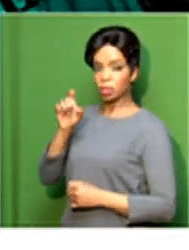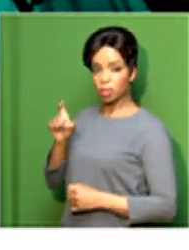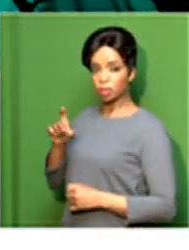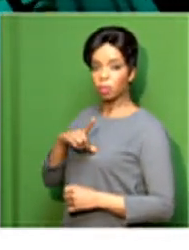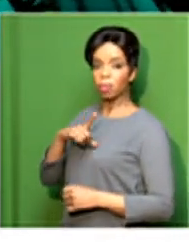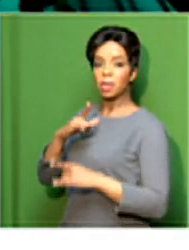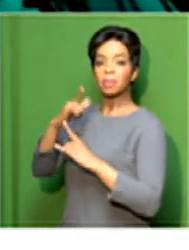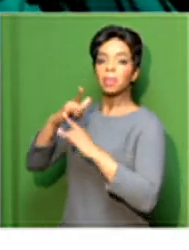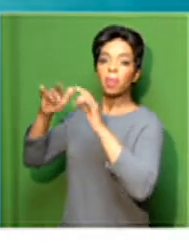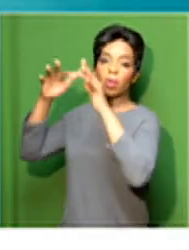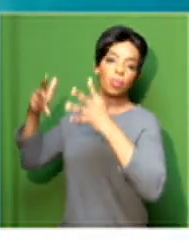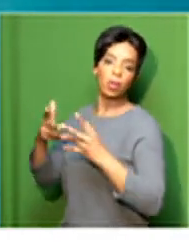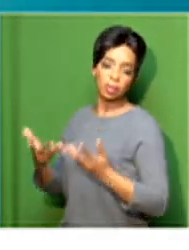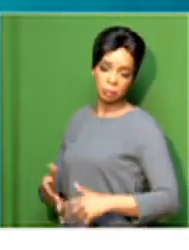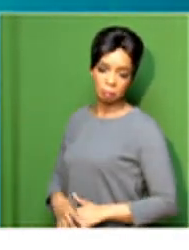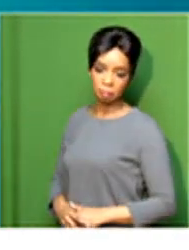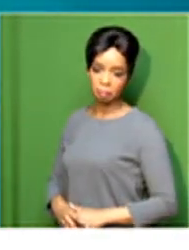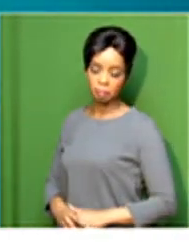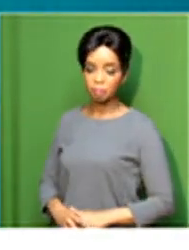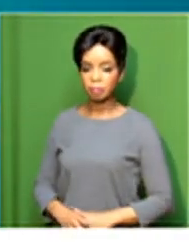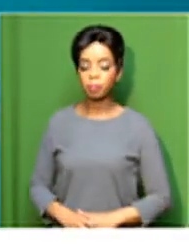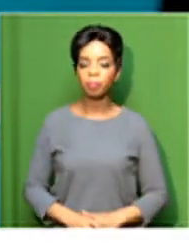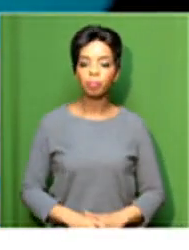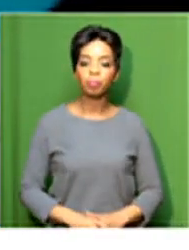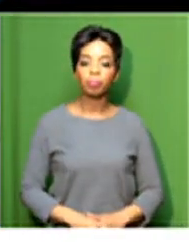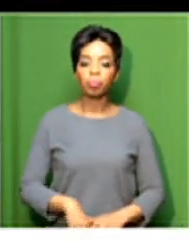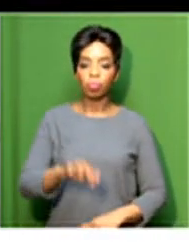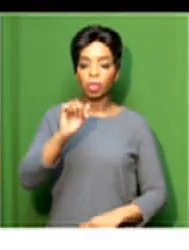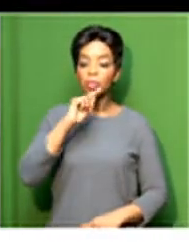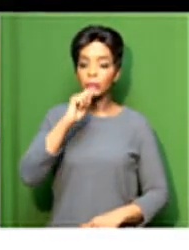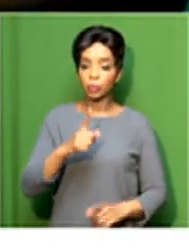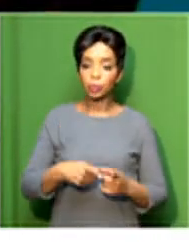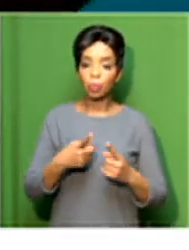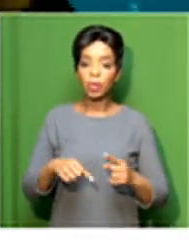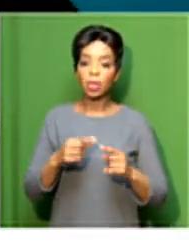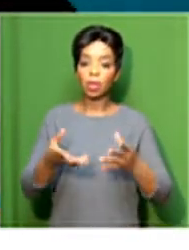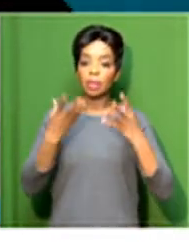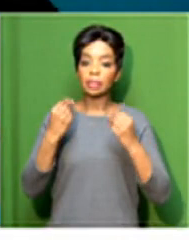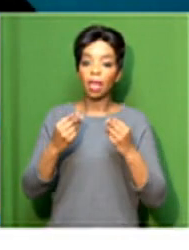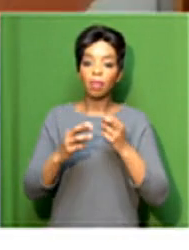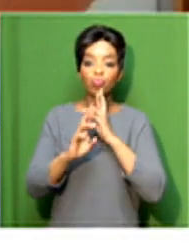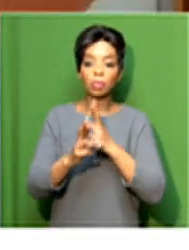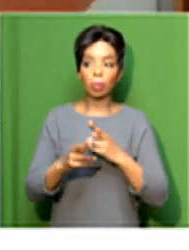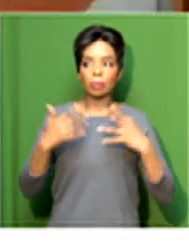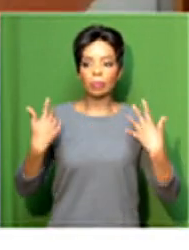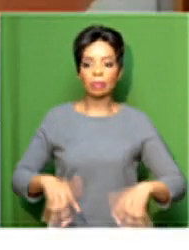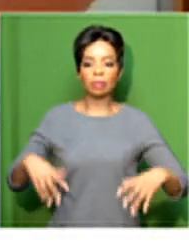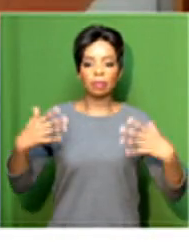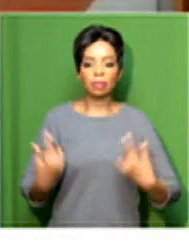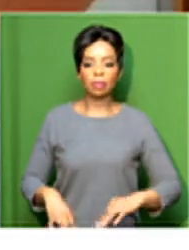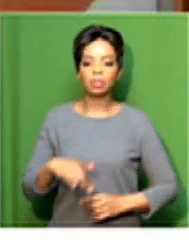this exciting news. Yeah, so we've been completely overwhelmed by the response we've got from the film.